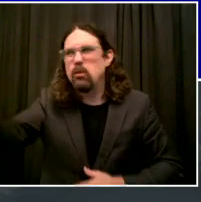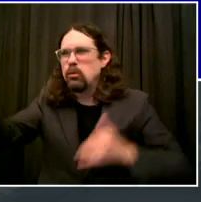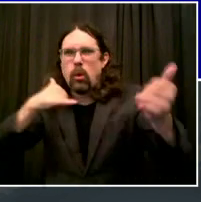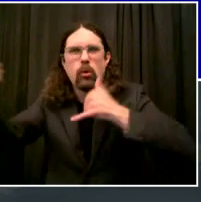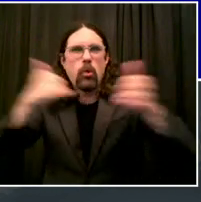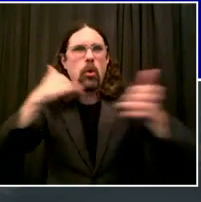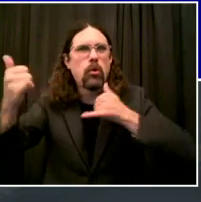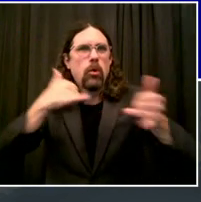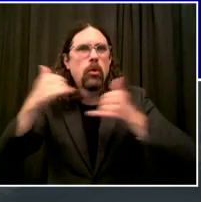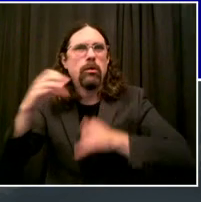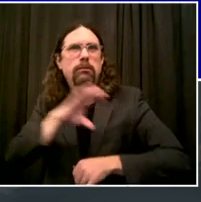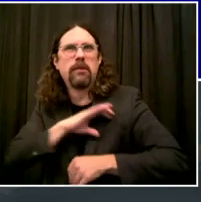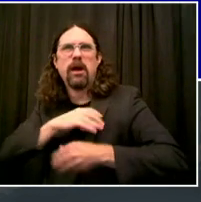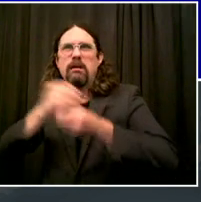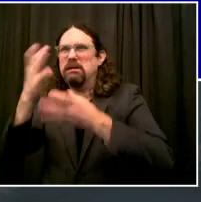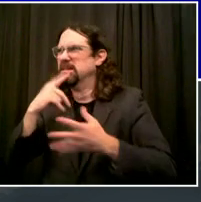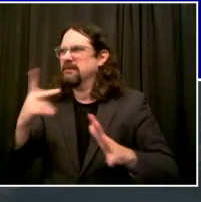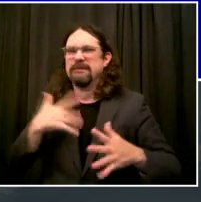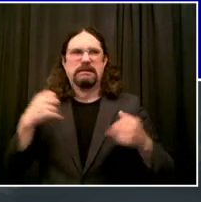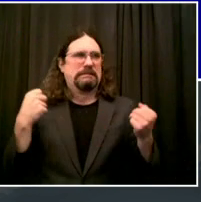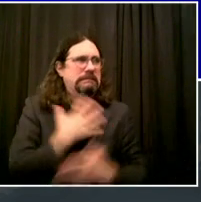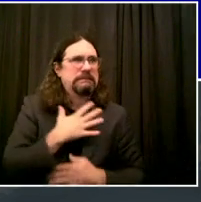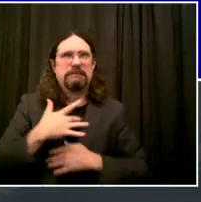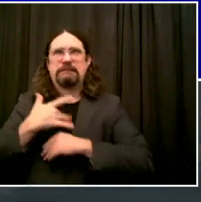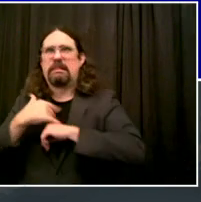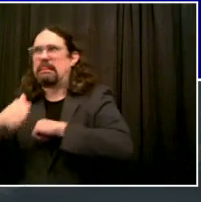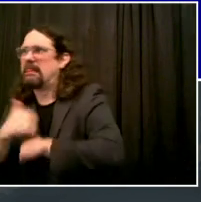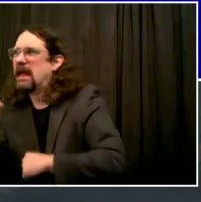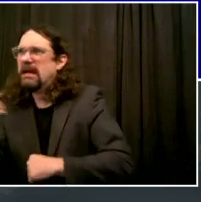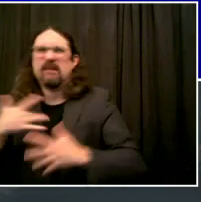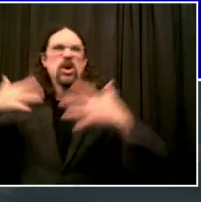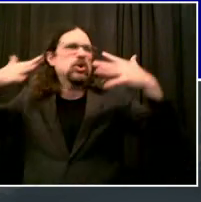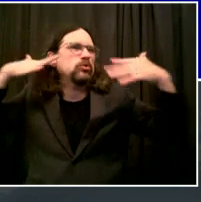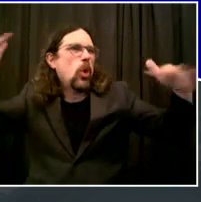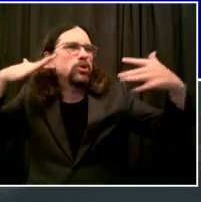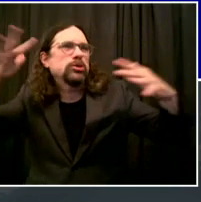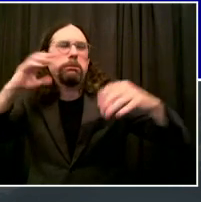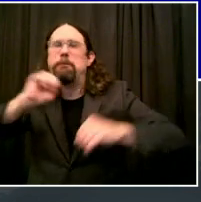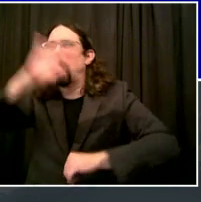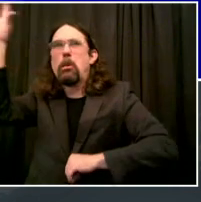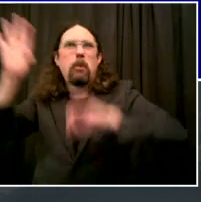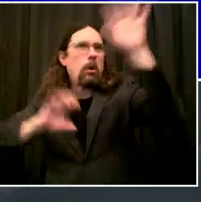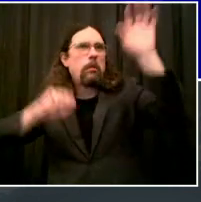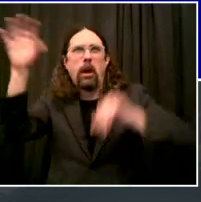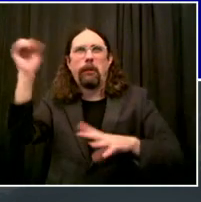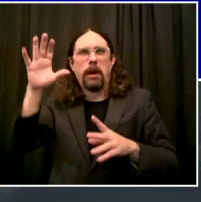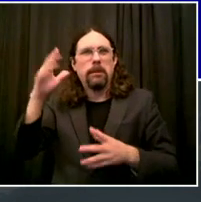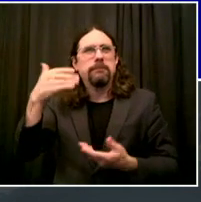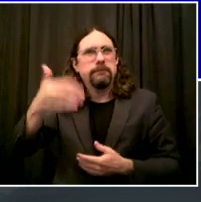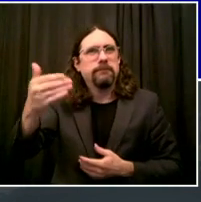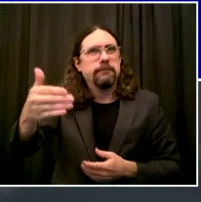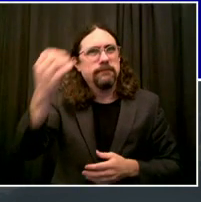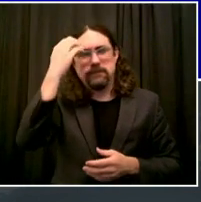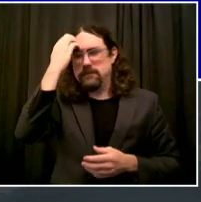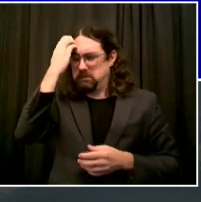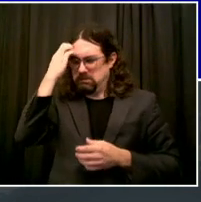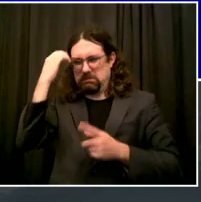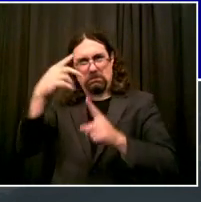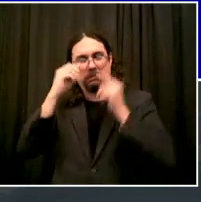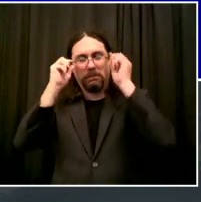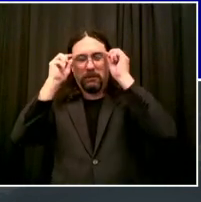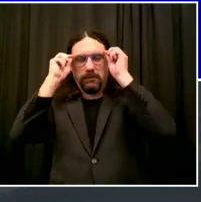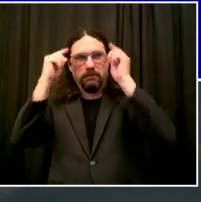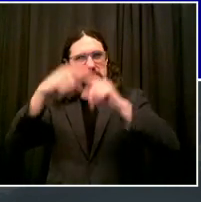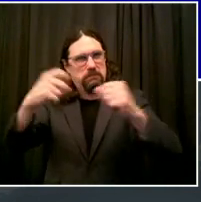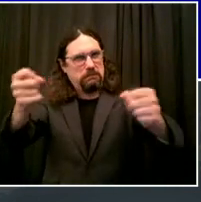that young people know, all people know, some of it's adults too, that illegal fireworks are not only illegal, but